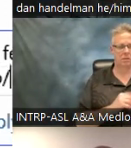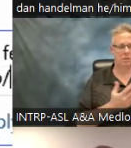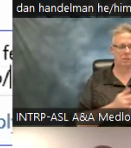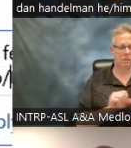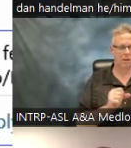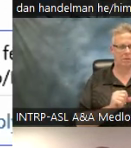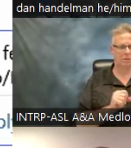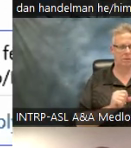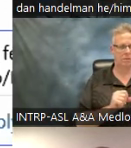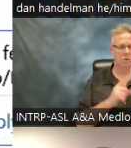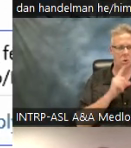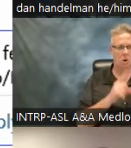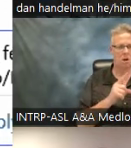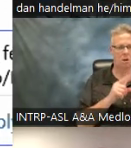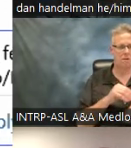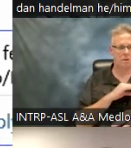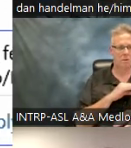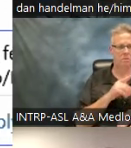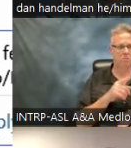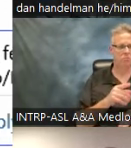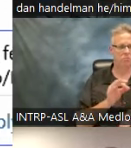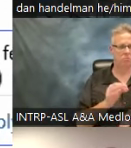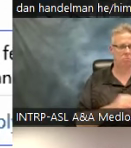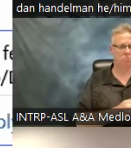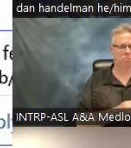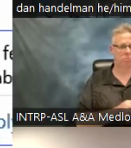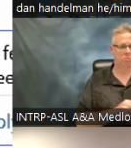appropriately fulfill complaint to the end.